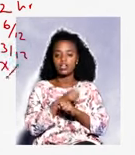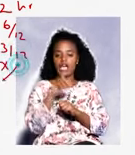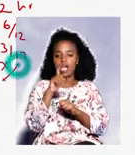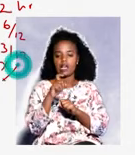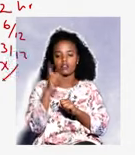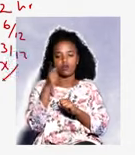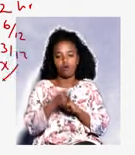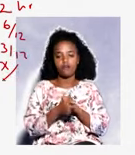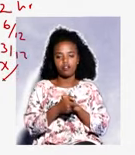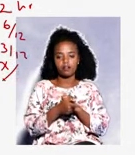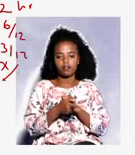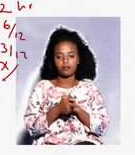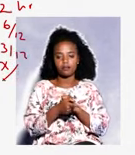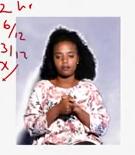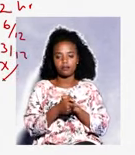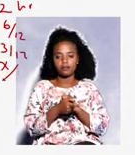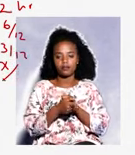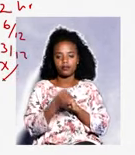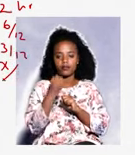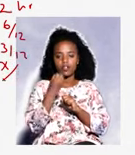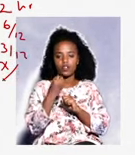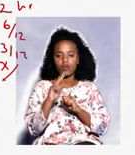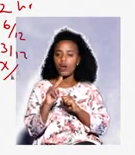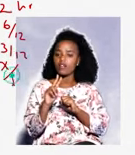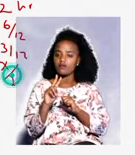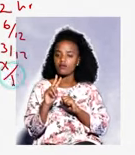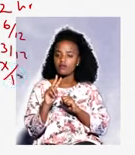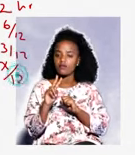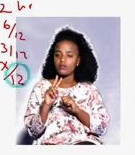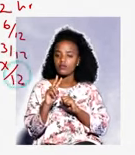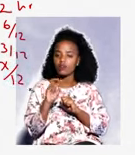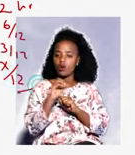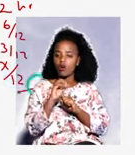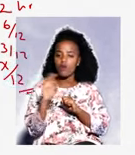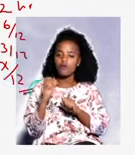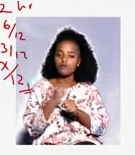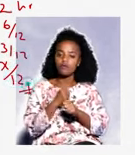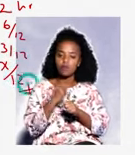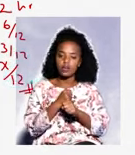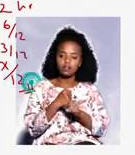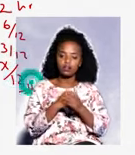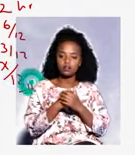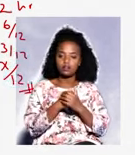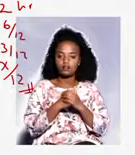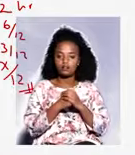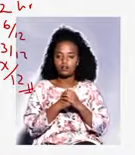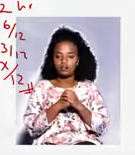X over 12 of the work. Now,